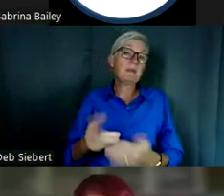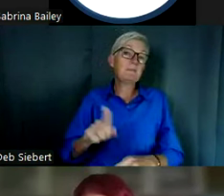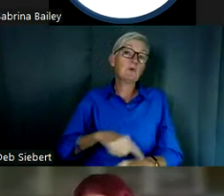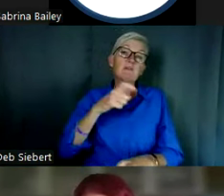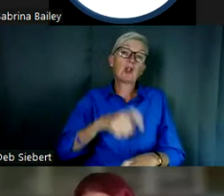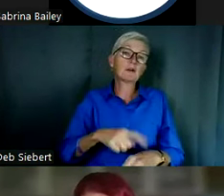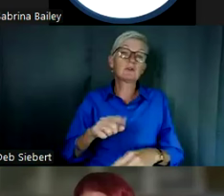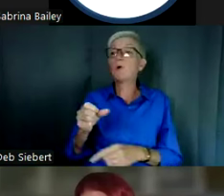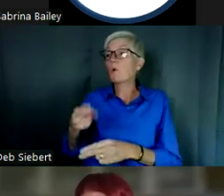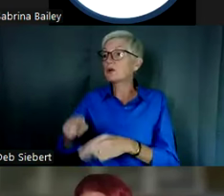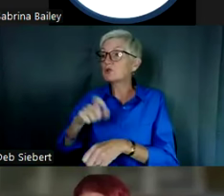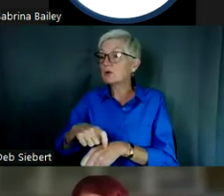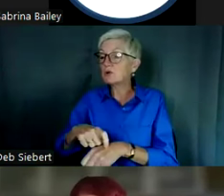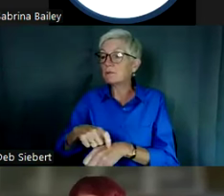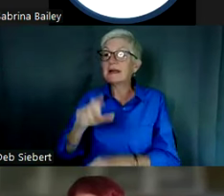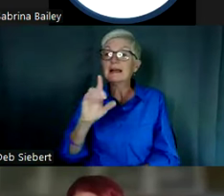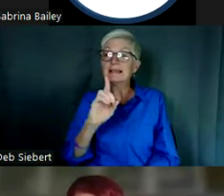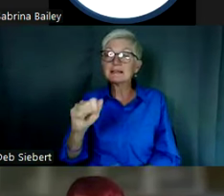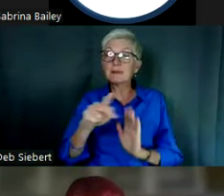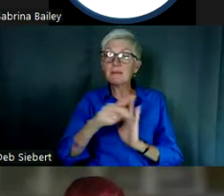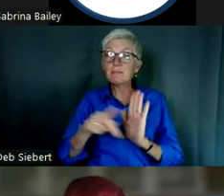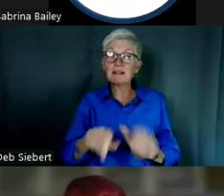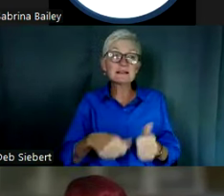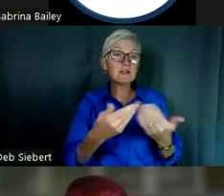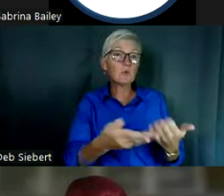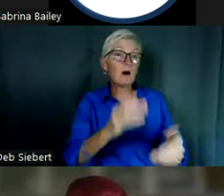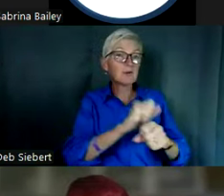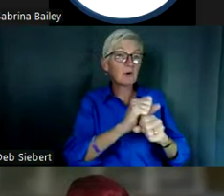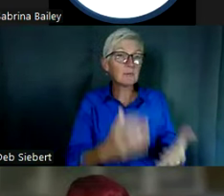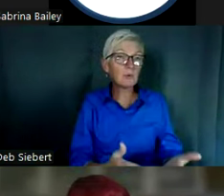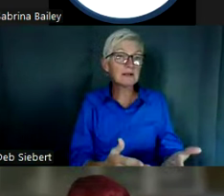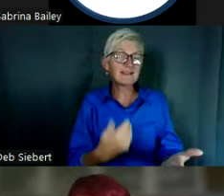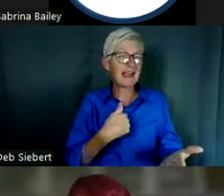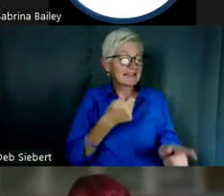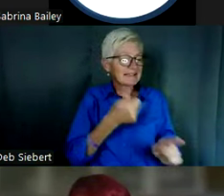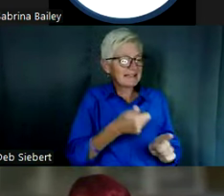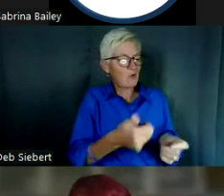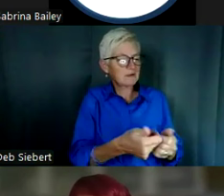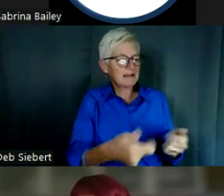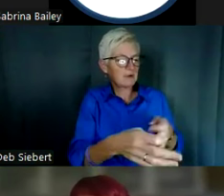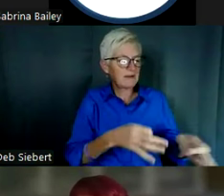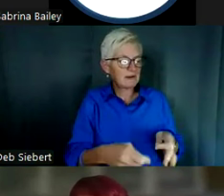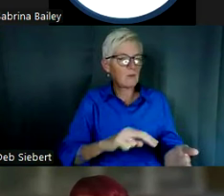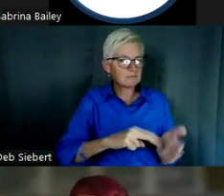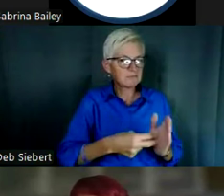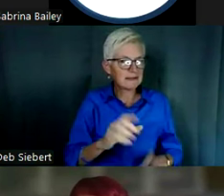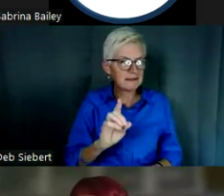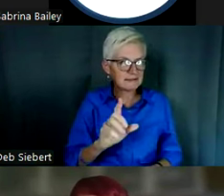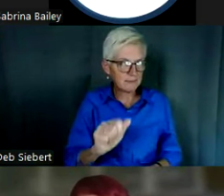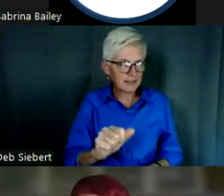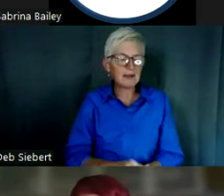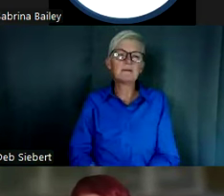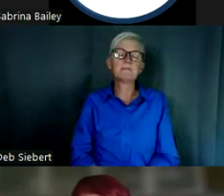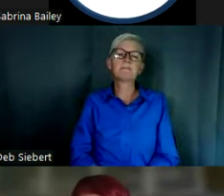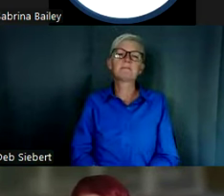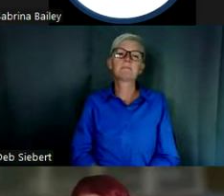short-term disability policy that you offer your employees that's going to also have its own definition of what constitutes a disability. But